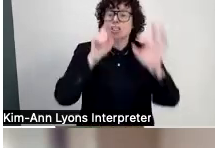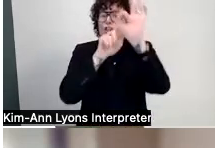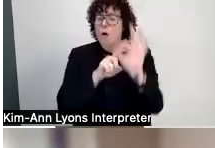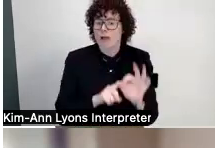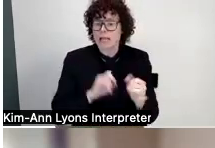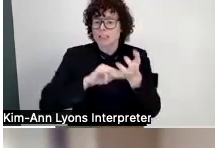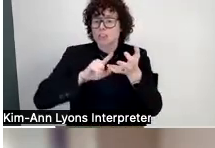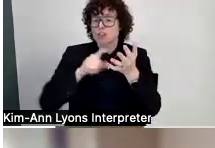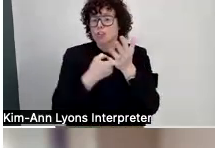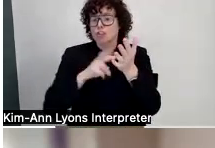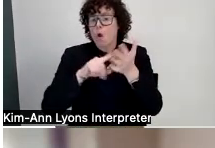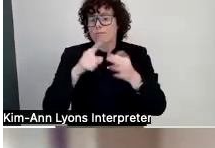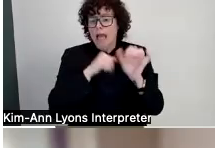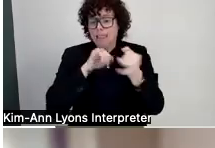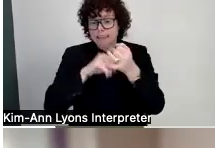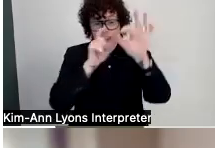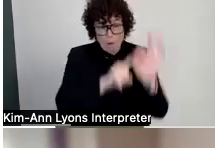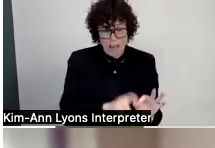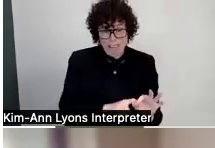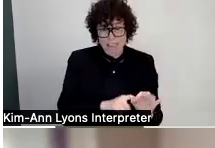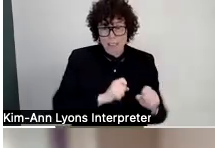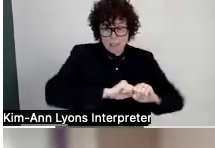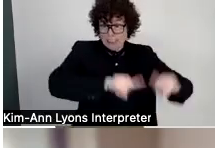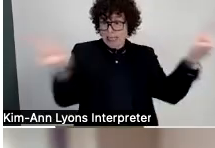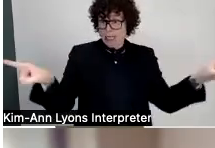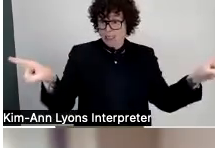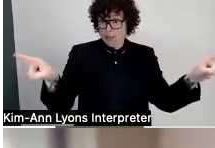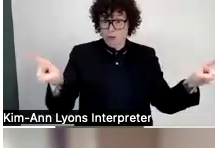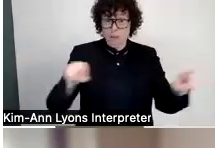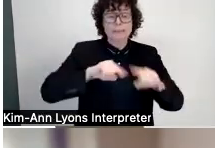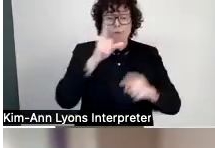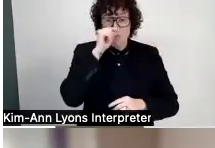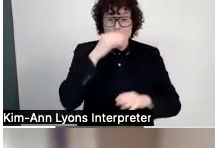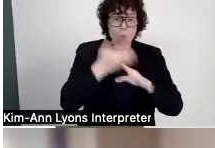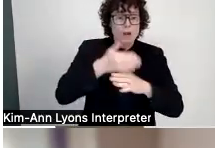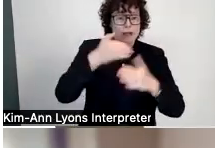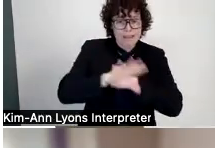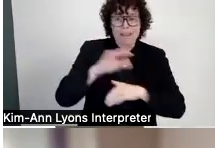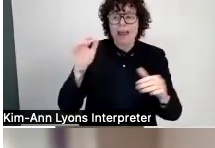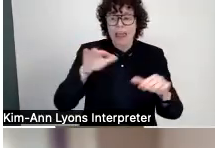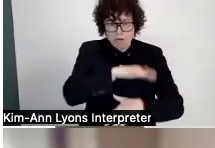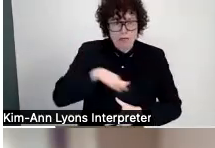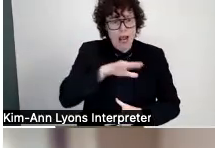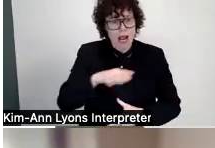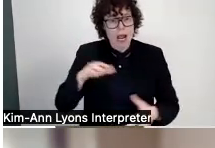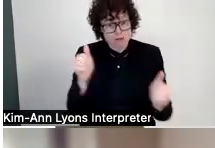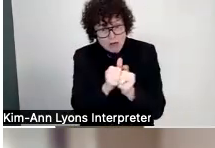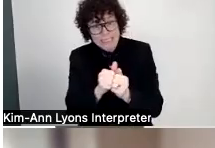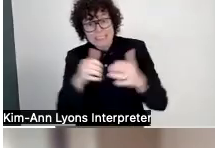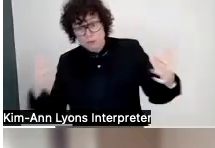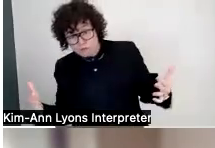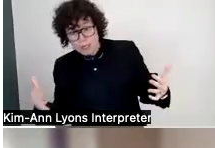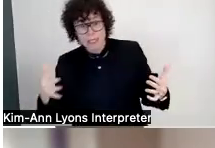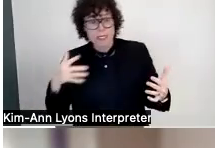them if they agreed that each of the capabilities should be on the list, why they agreed or disagreed with each capability being on the list,